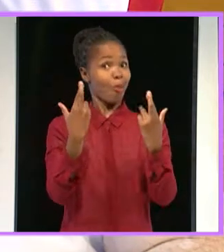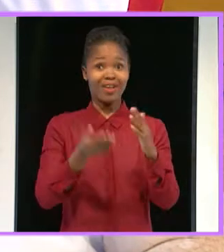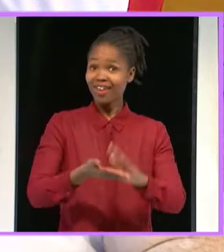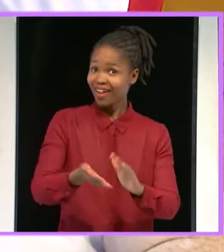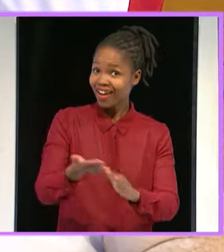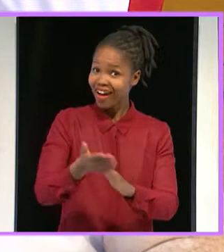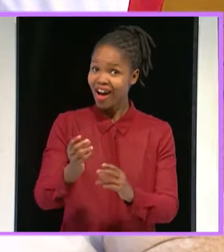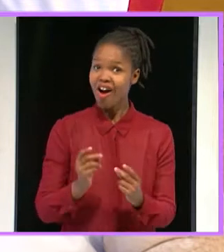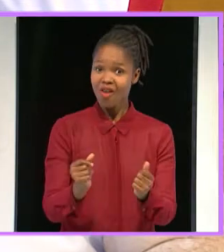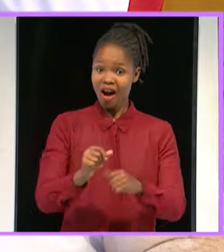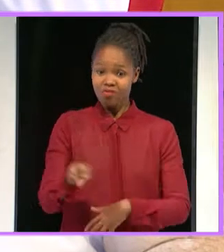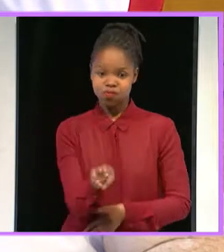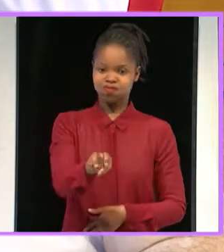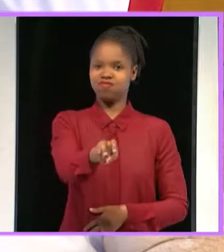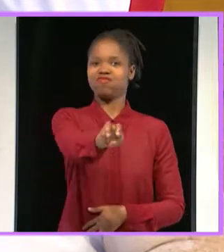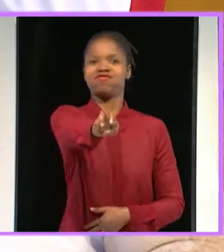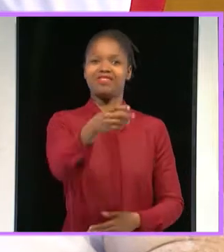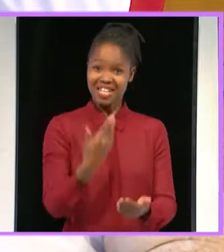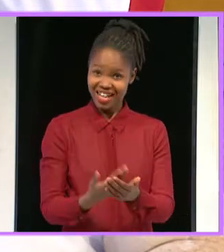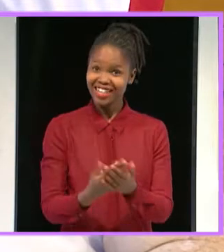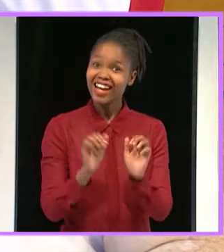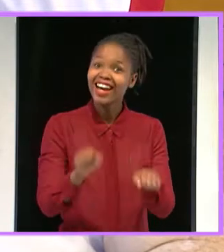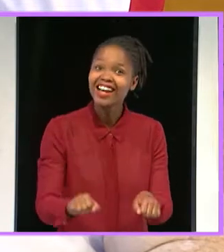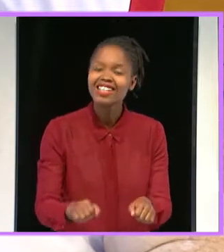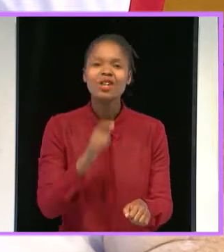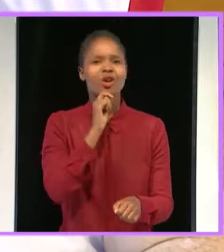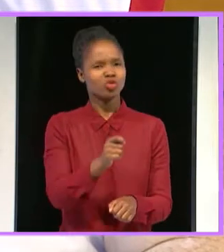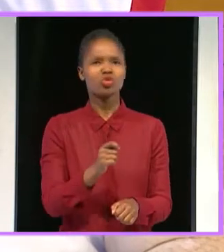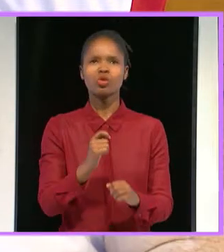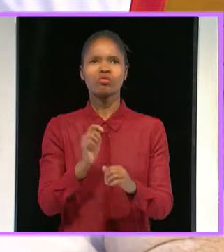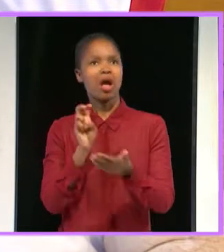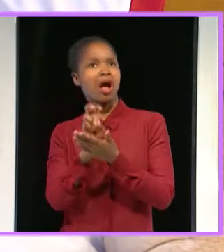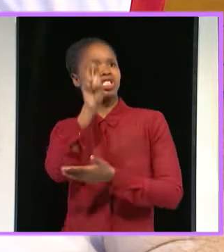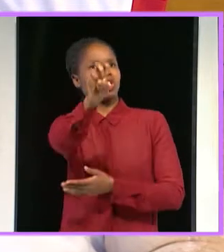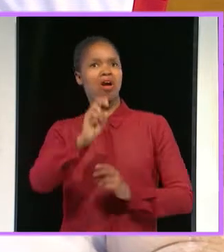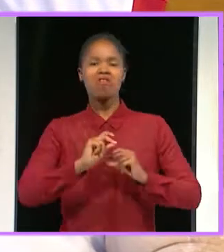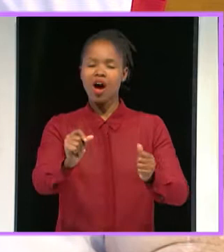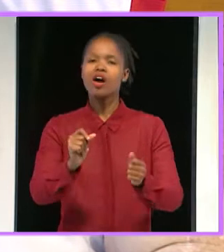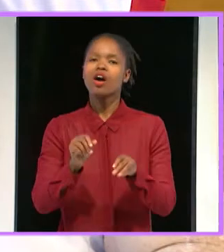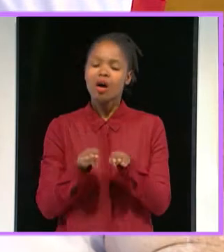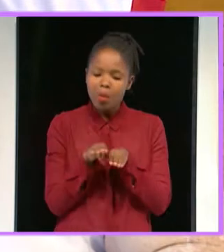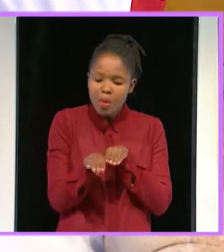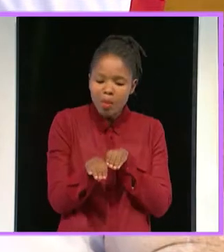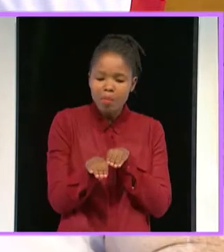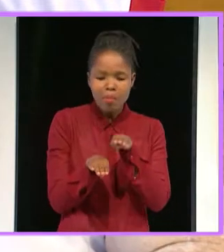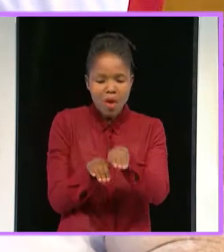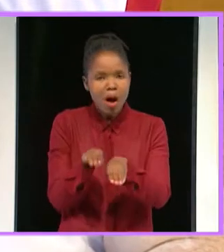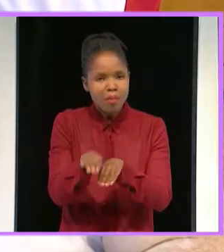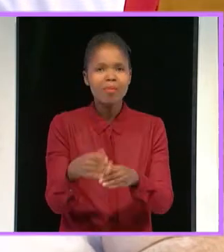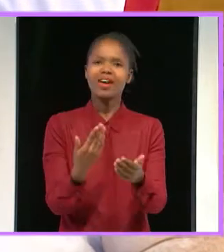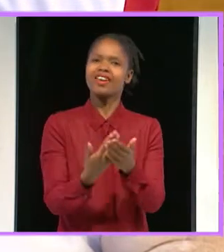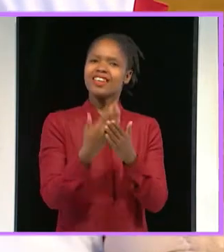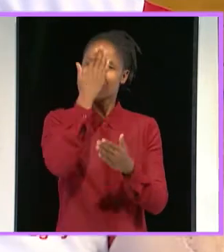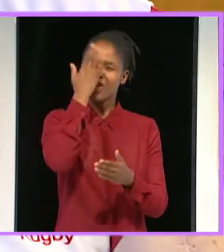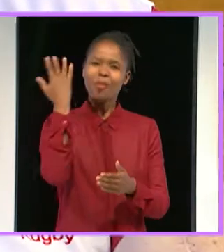be a slightly faster snail, because like you say, smaller goals so that it's easy for you to achieve them. You saw that cartoon's Turbo?